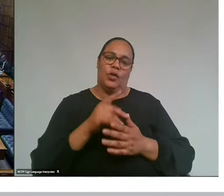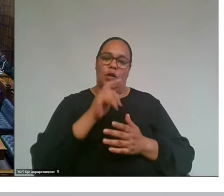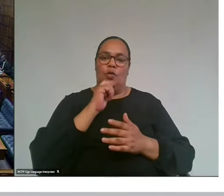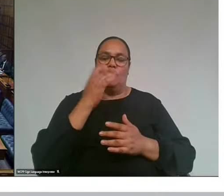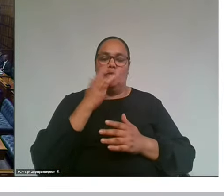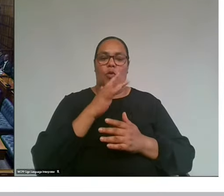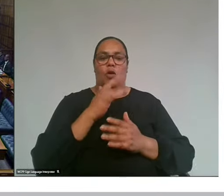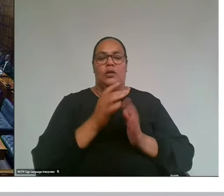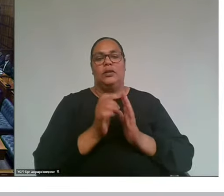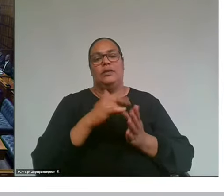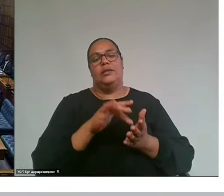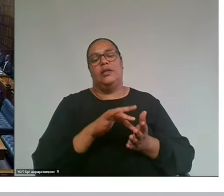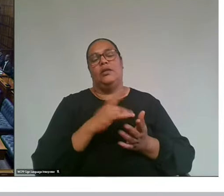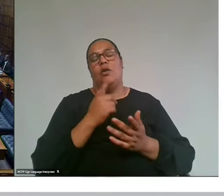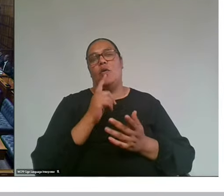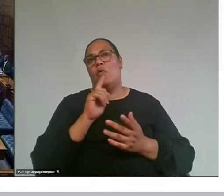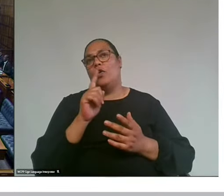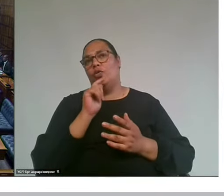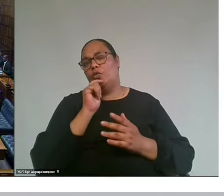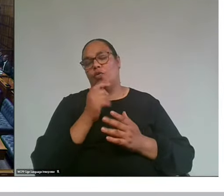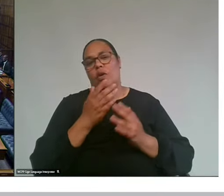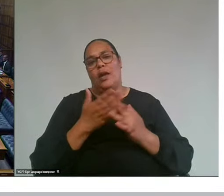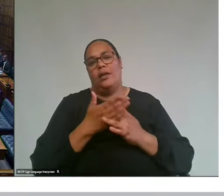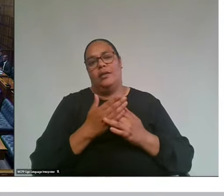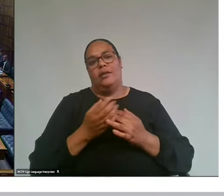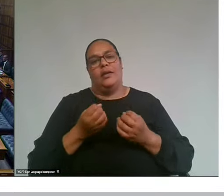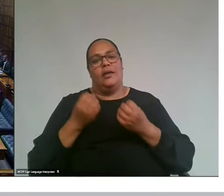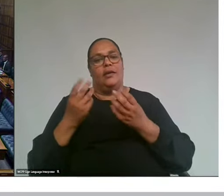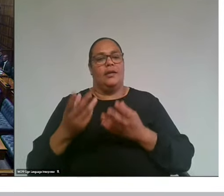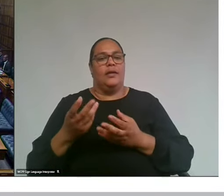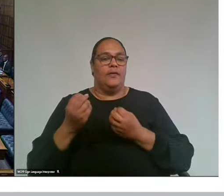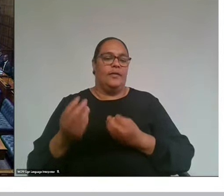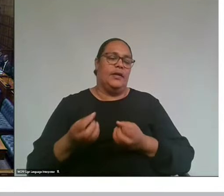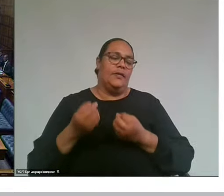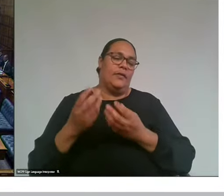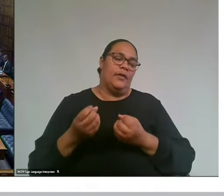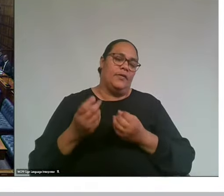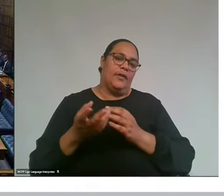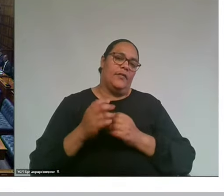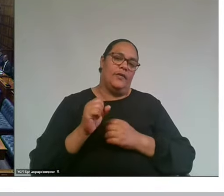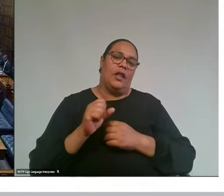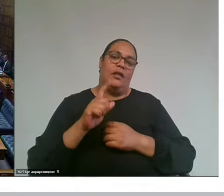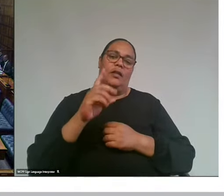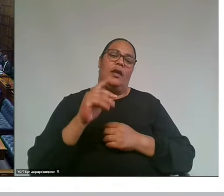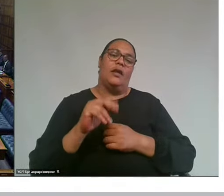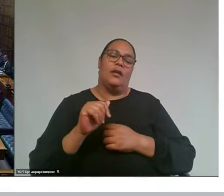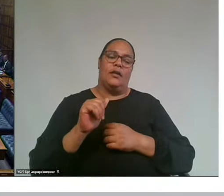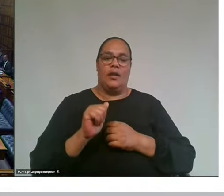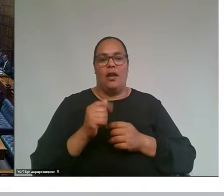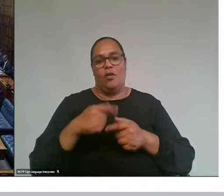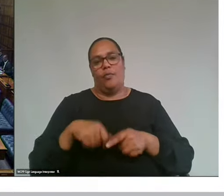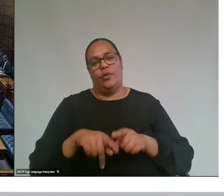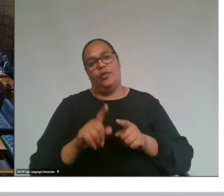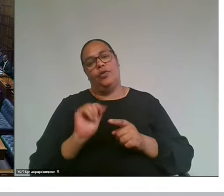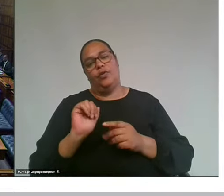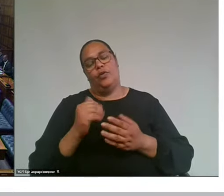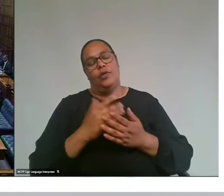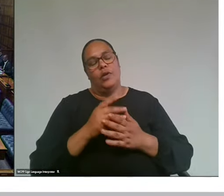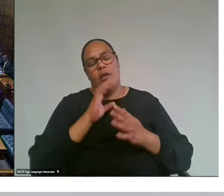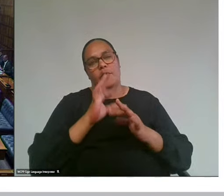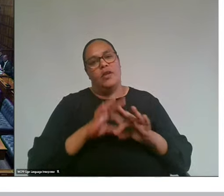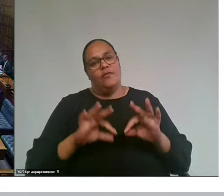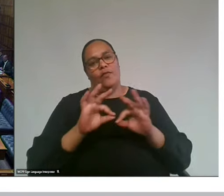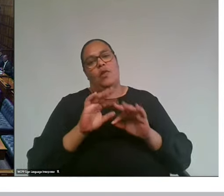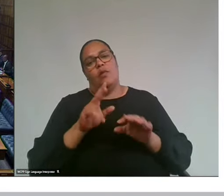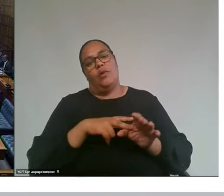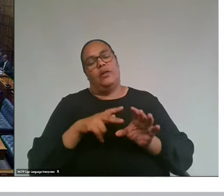Skill Center to really access and give give give give give Sana an opportunity to meaningfully